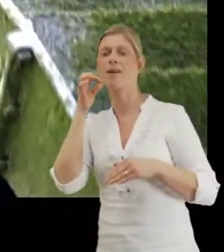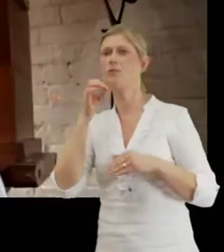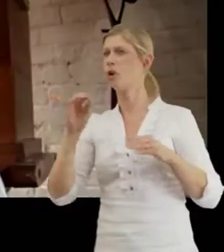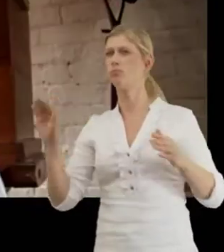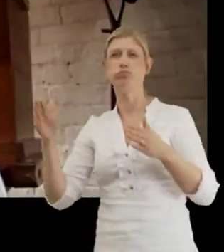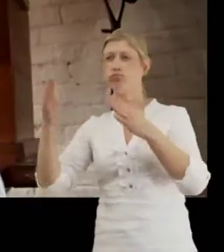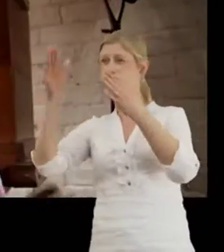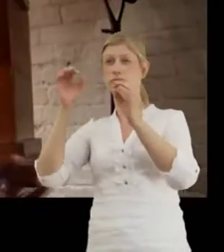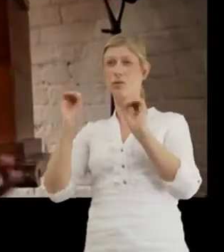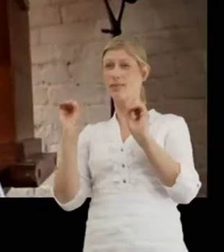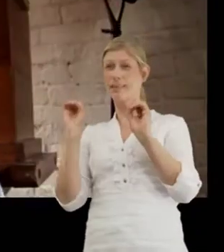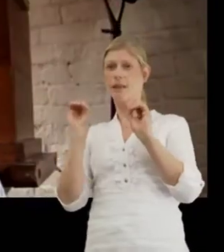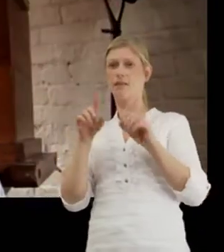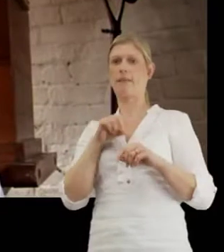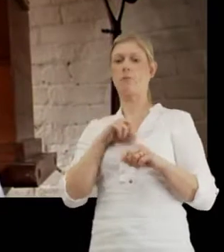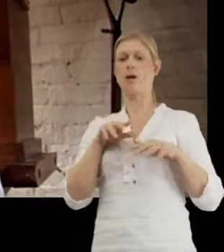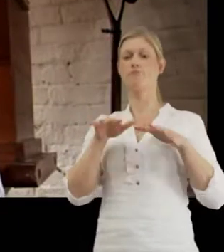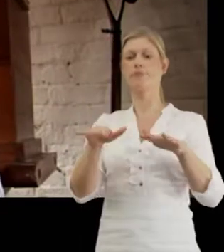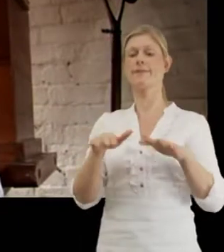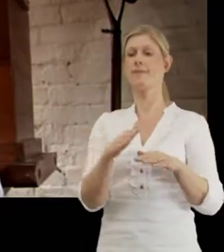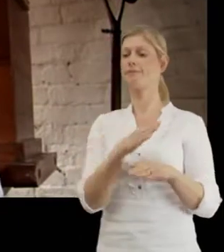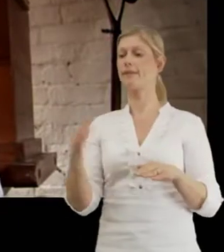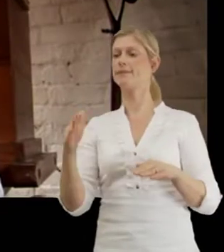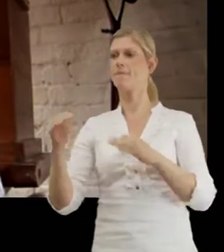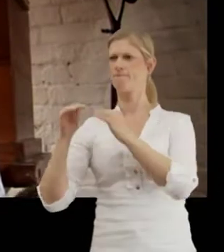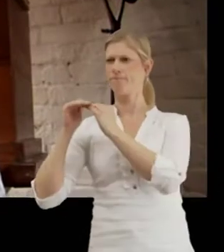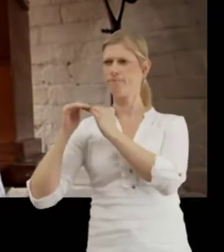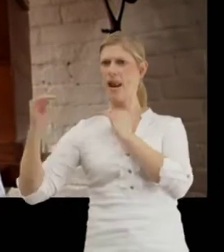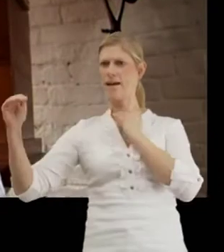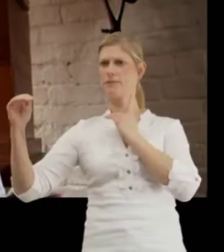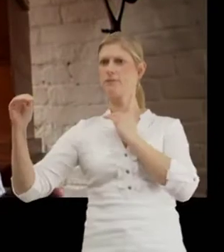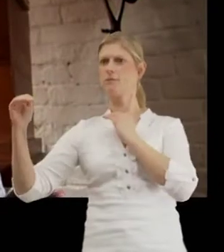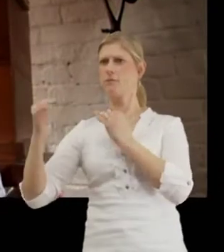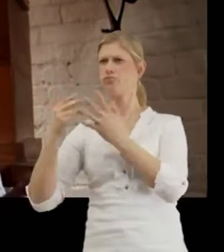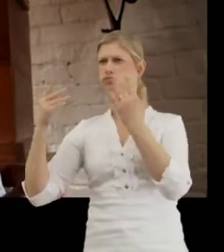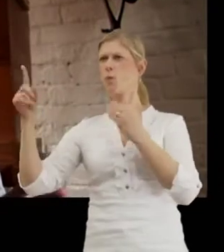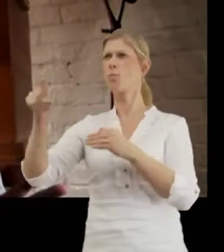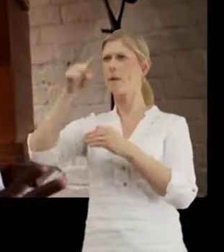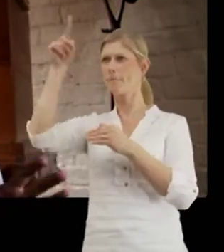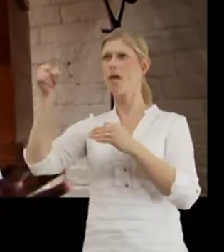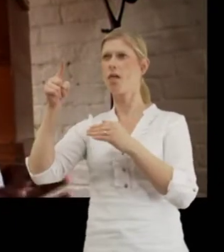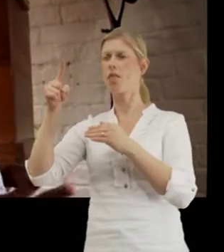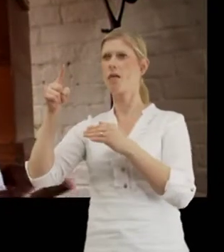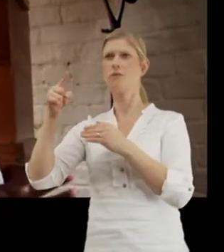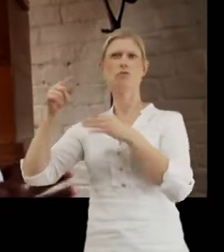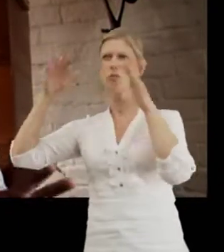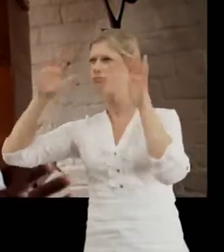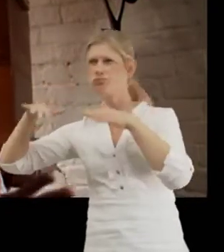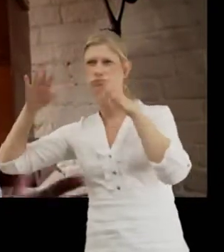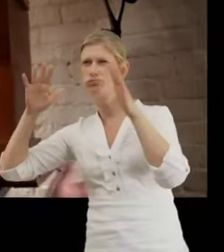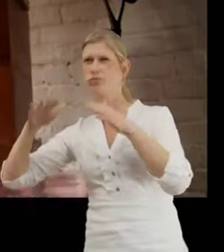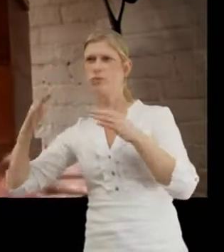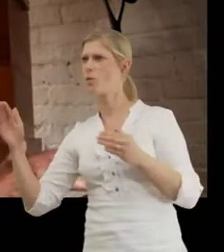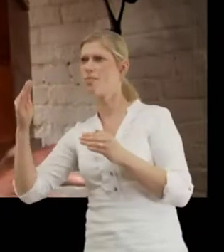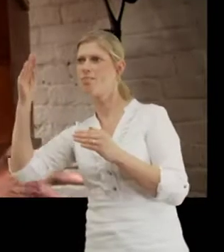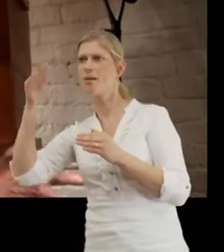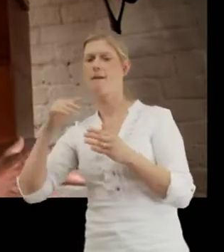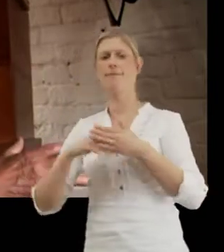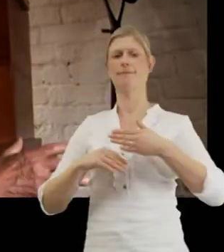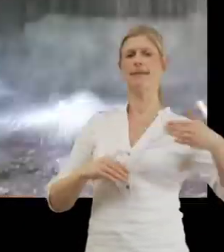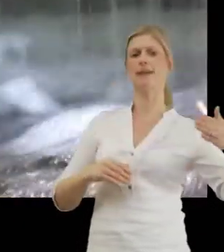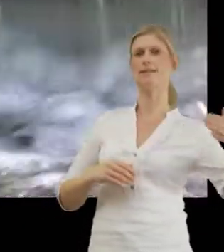big hills. That's why on this side of the country you get lots of windmills where there's not so much rain and not big hills. On the